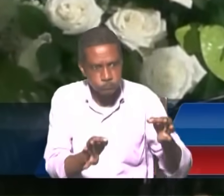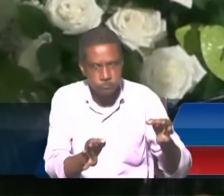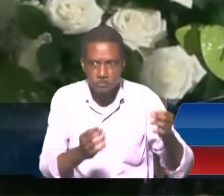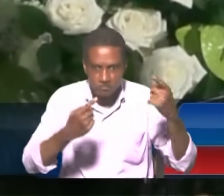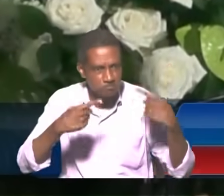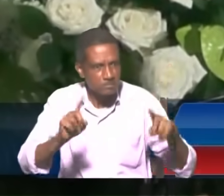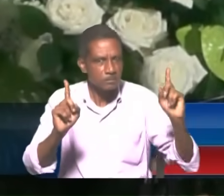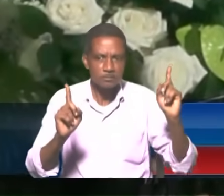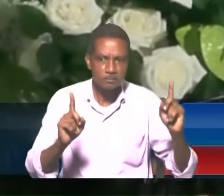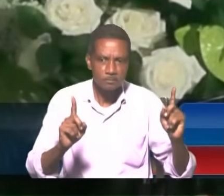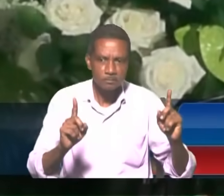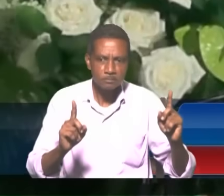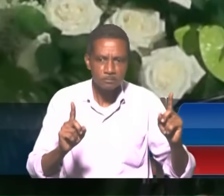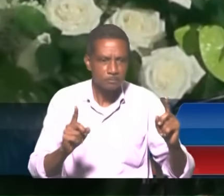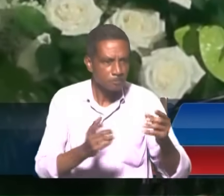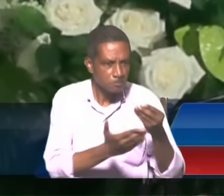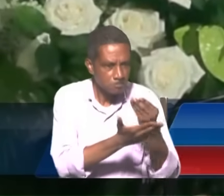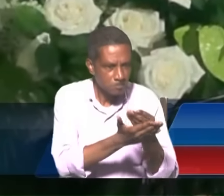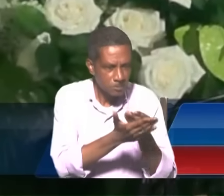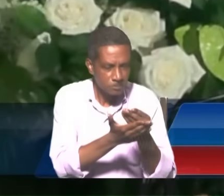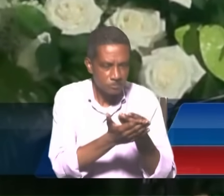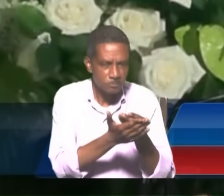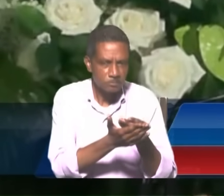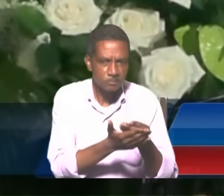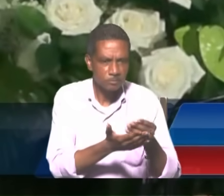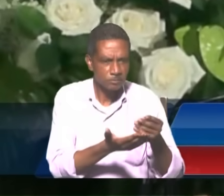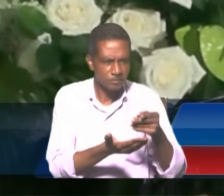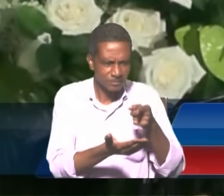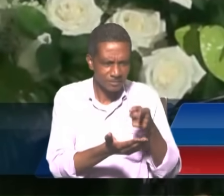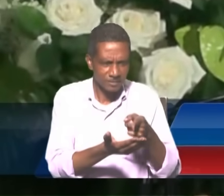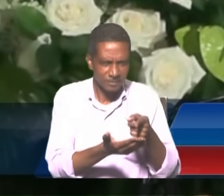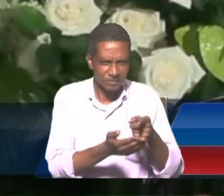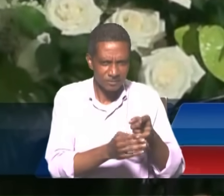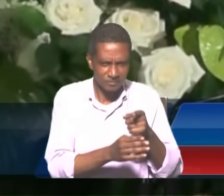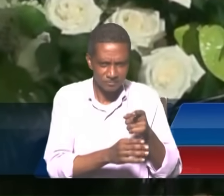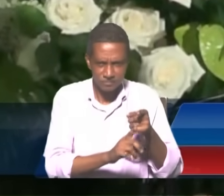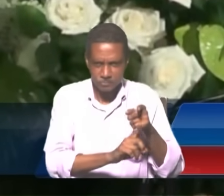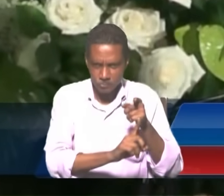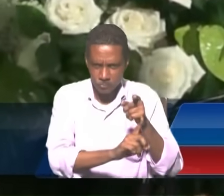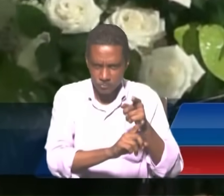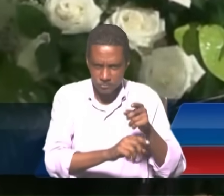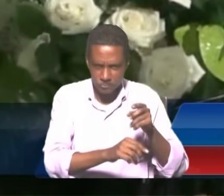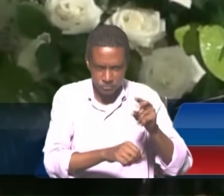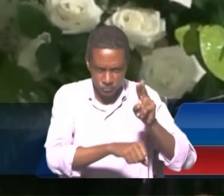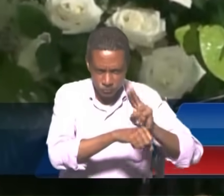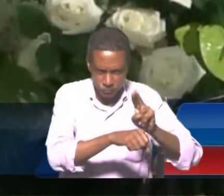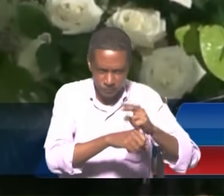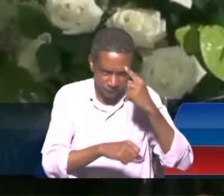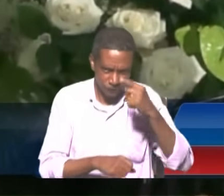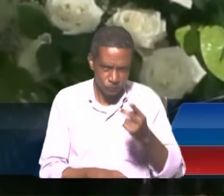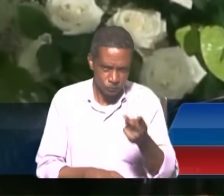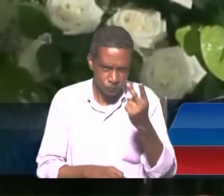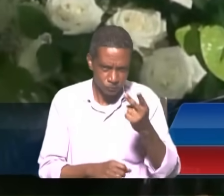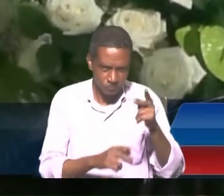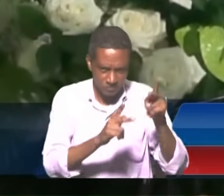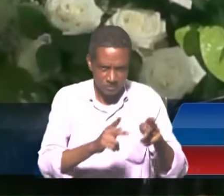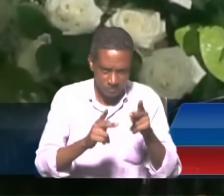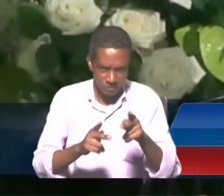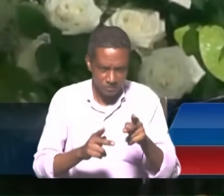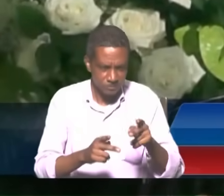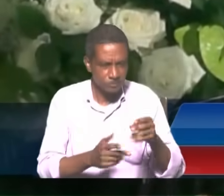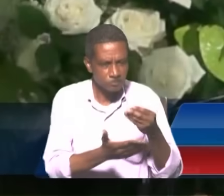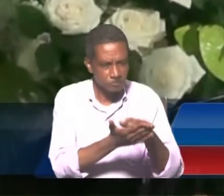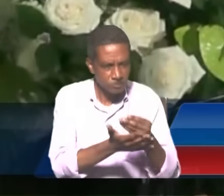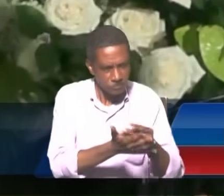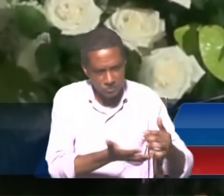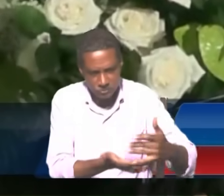to take funds that were otherwise intended for two individuals and use those